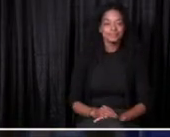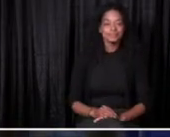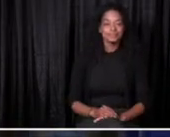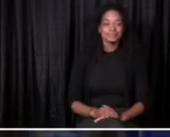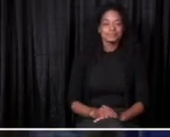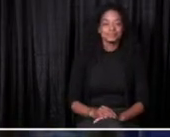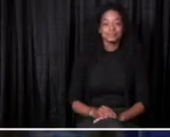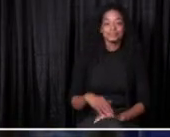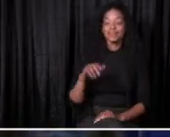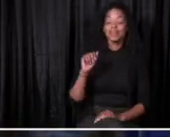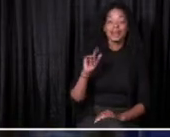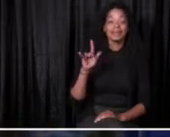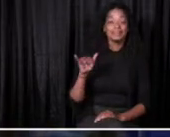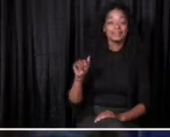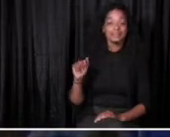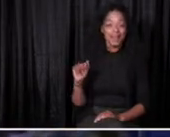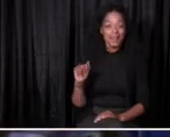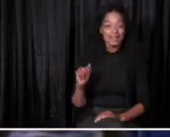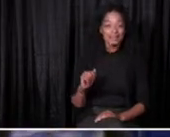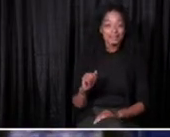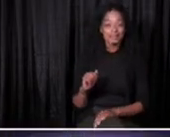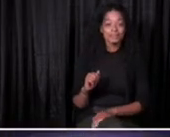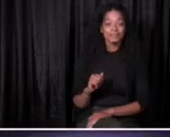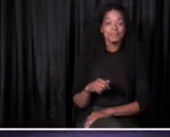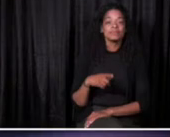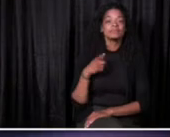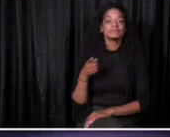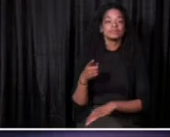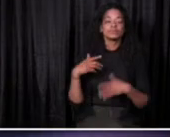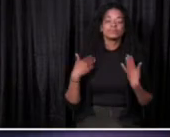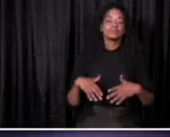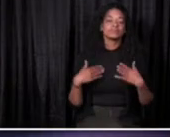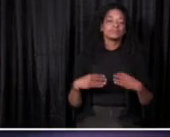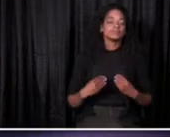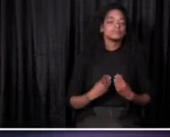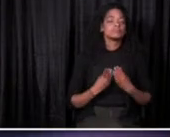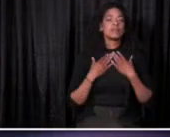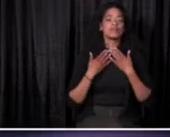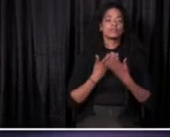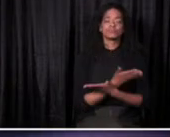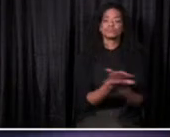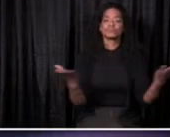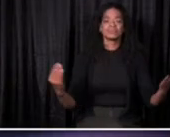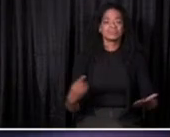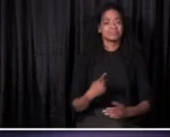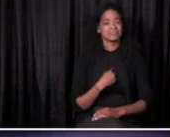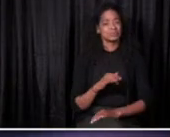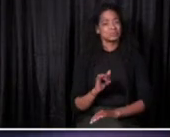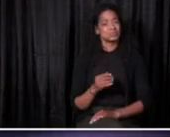you are an inspiration for all of us. And